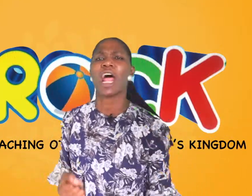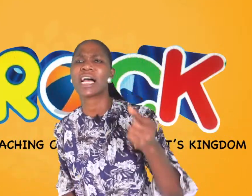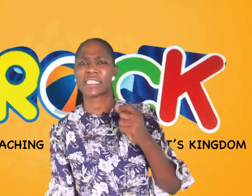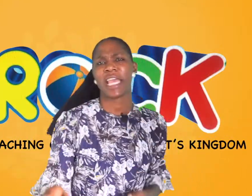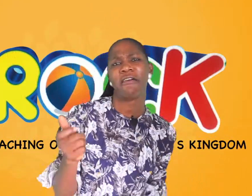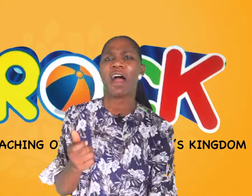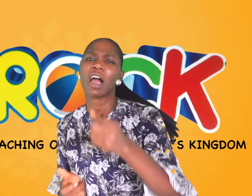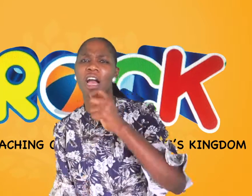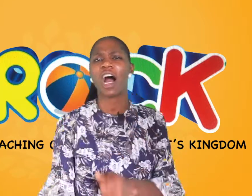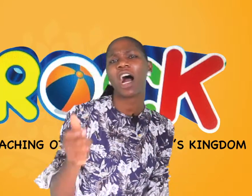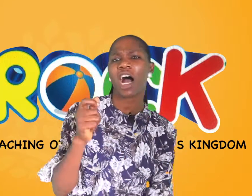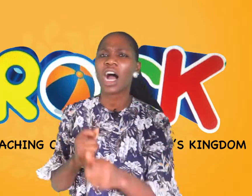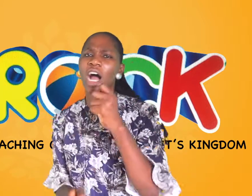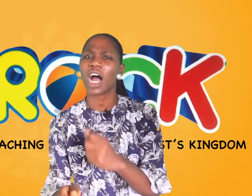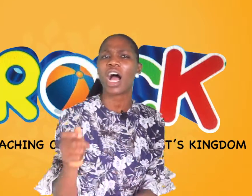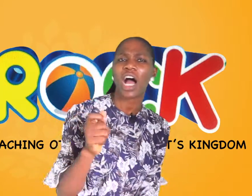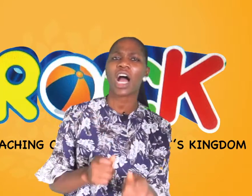Praise the Lord,